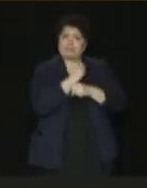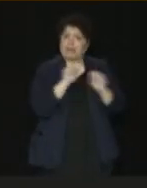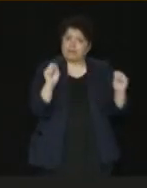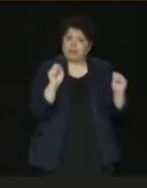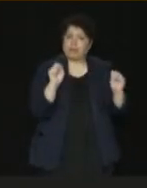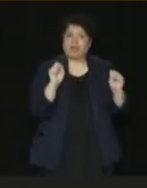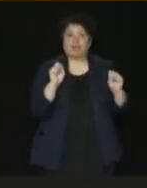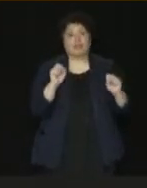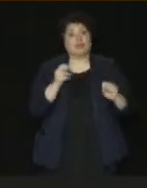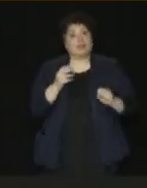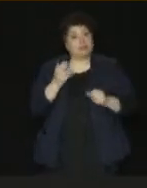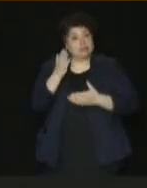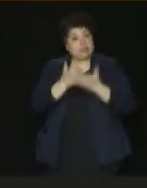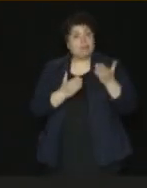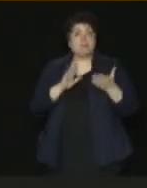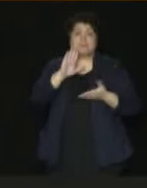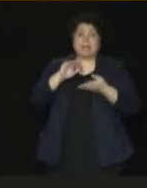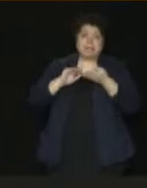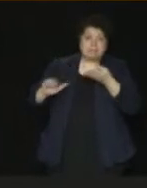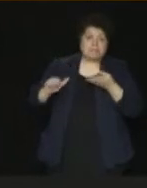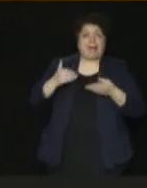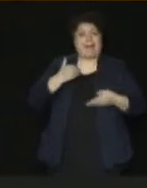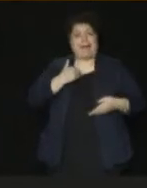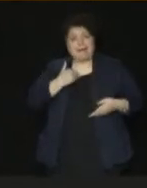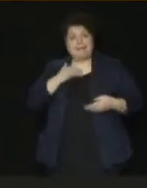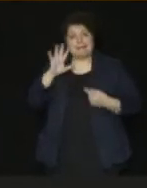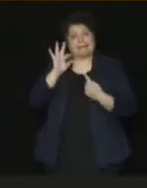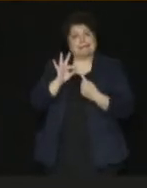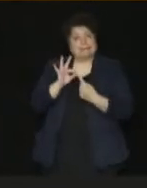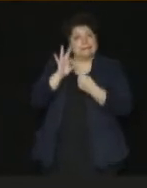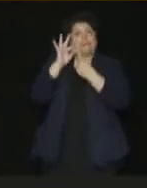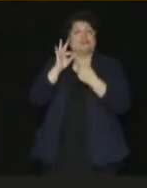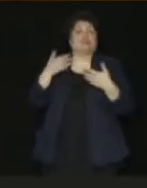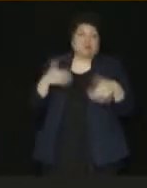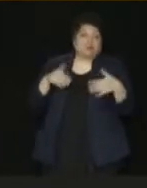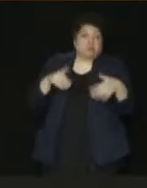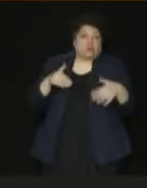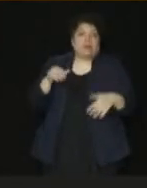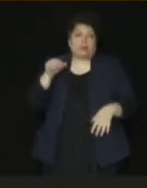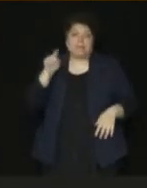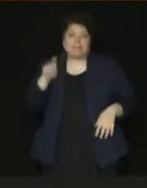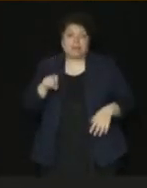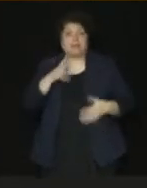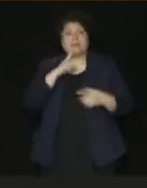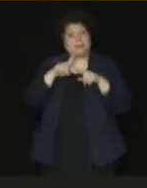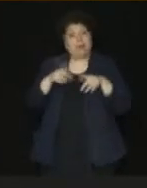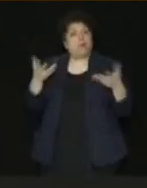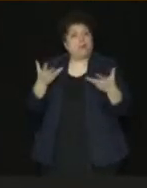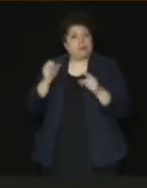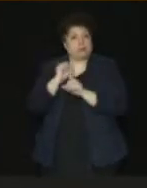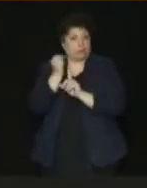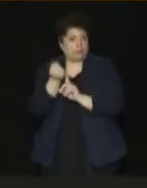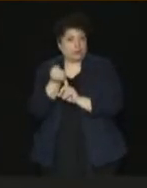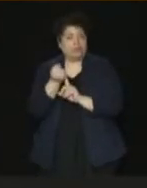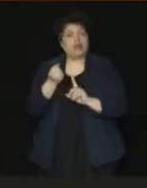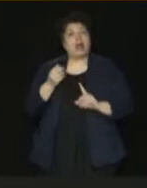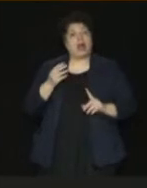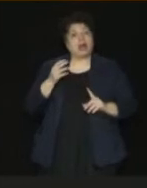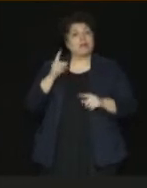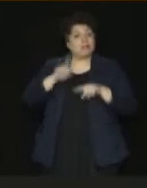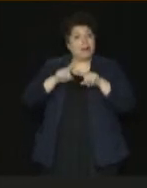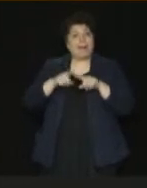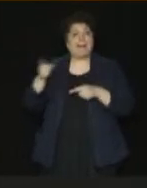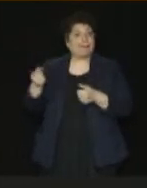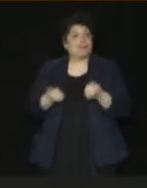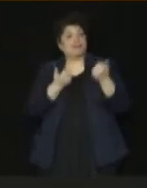be particular compassionate or humanitarian exceptions that must be made in given situations, and we'll look at those. But our focus